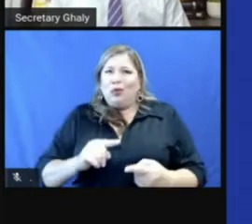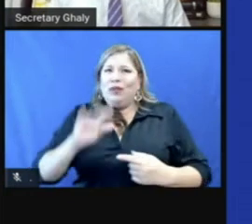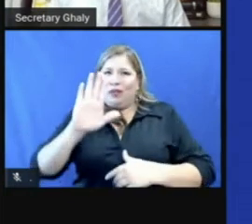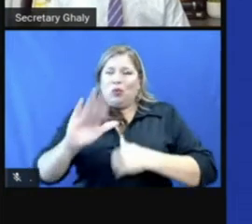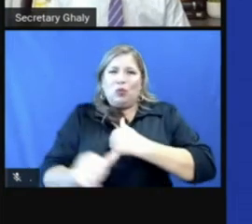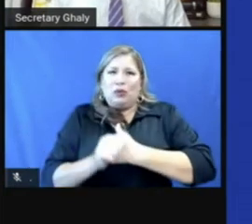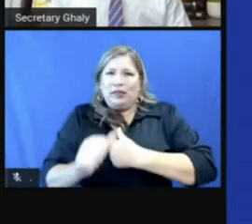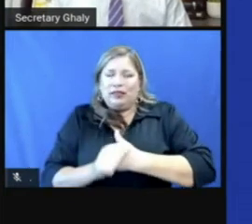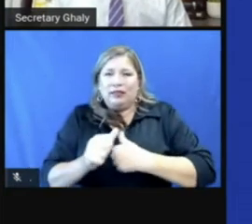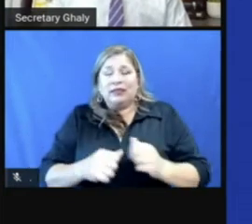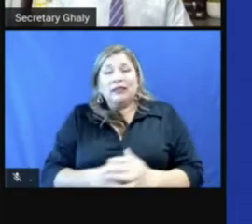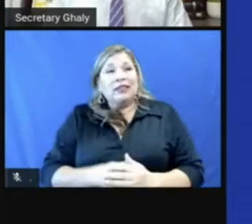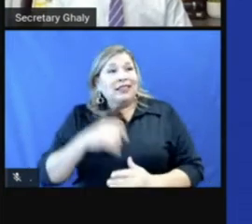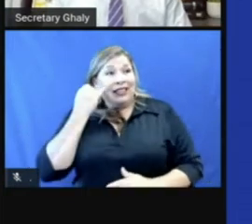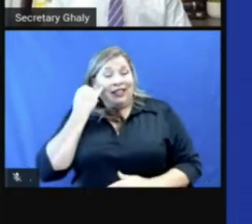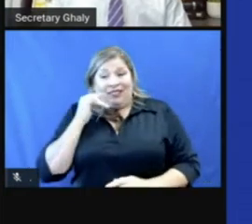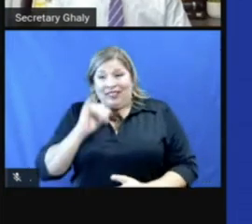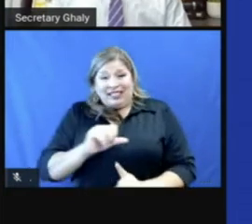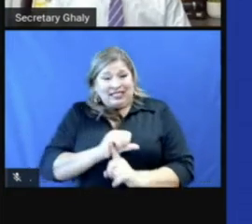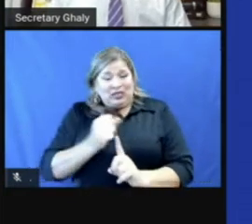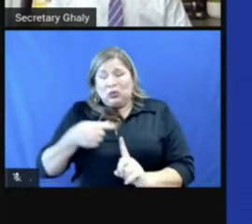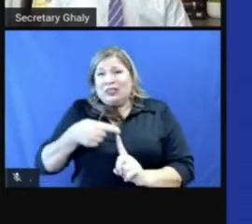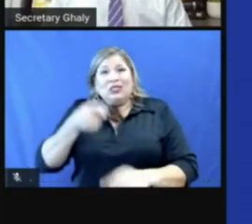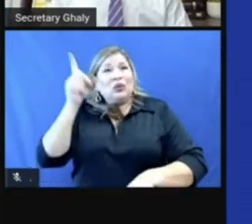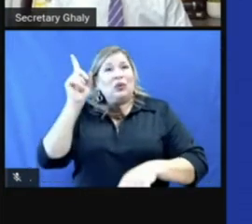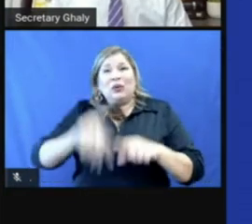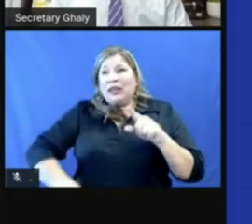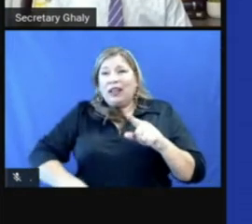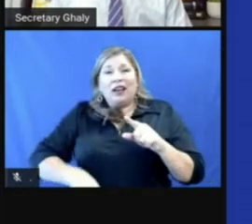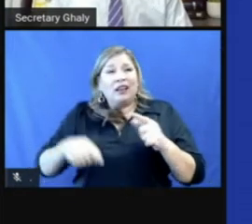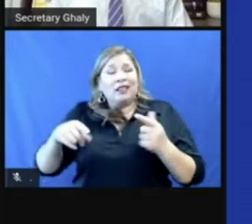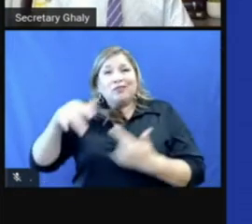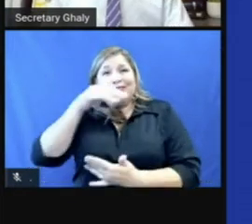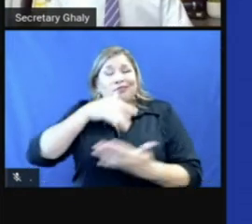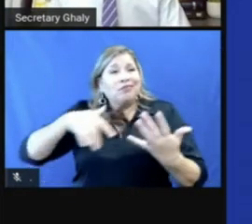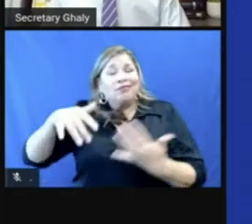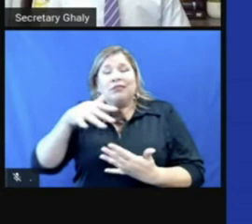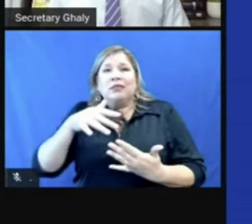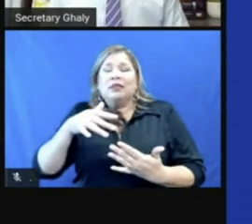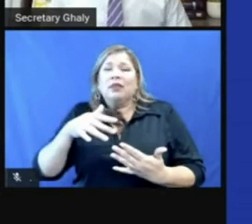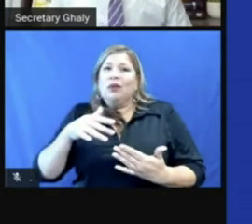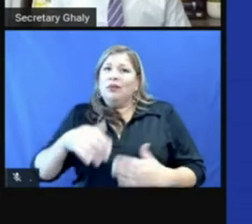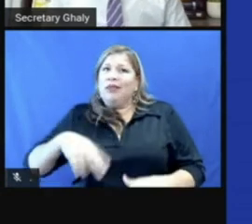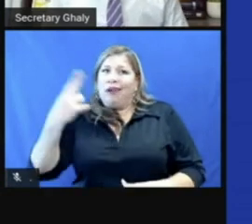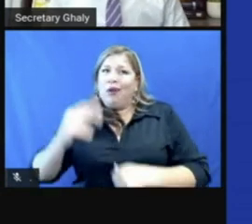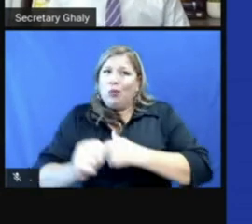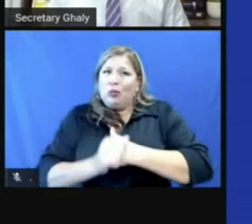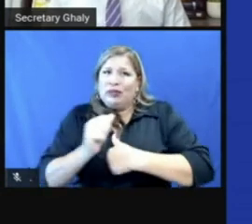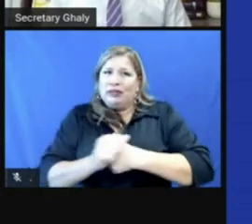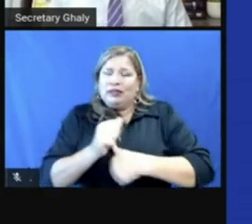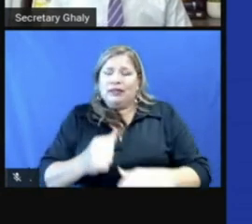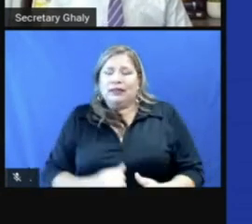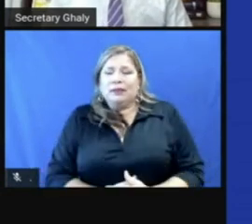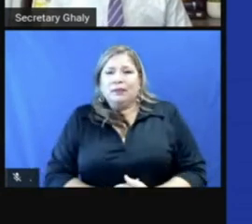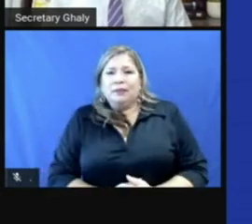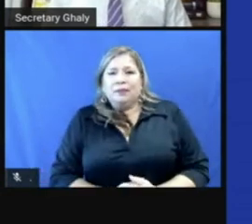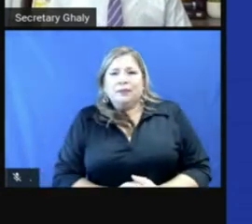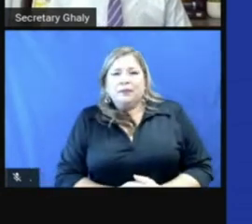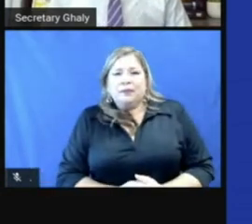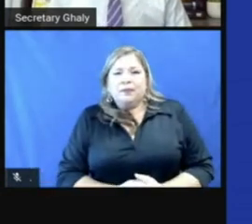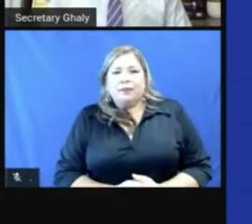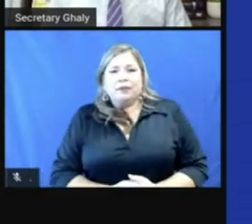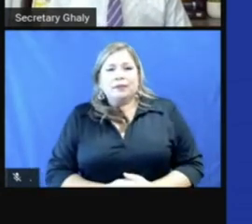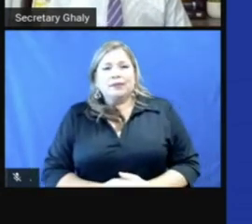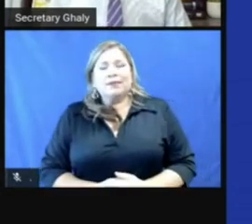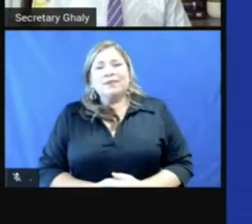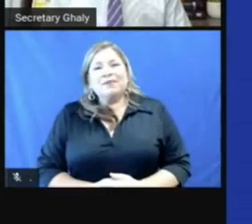where that's not possible are indeed high risk for all of us. As I was trying to explain this to my own